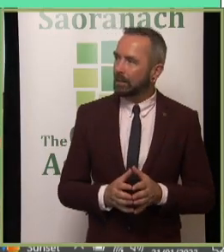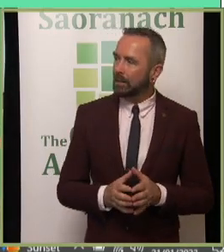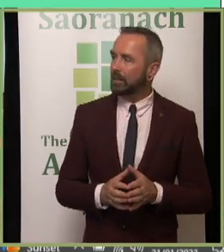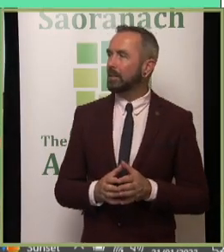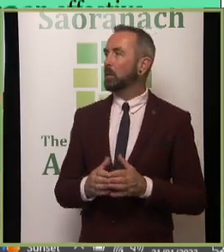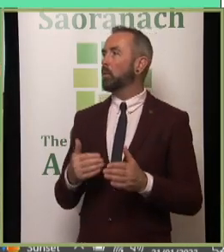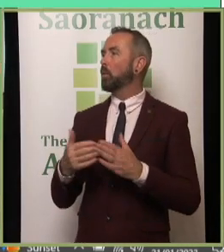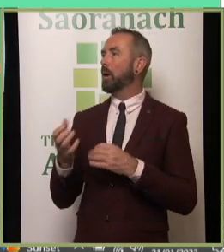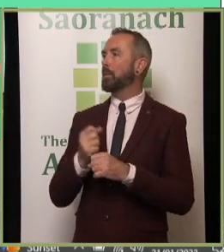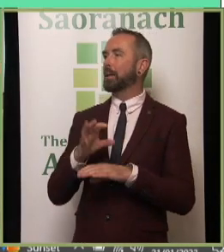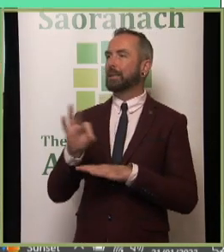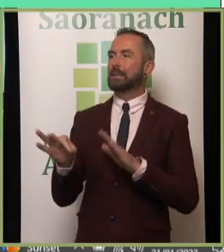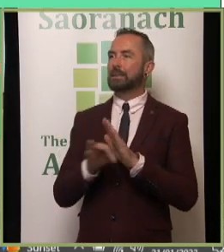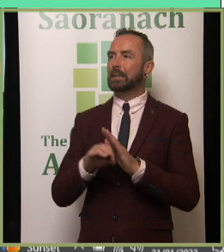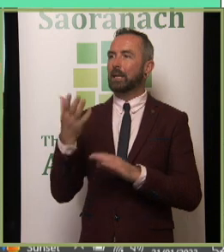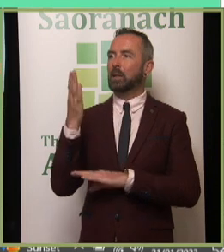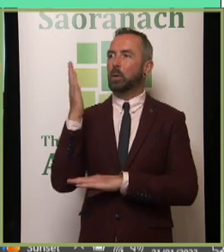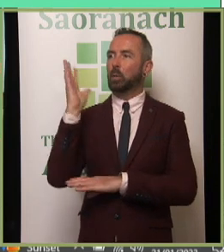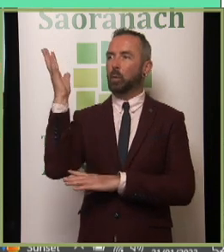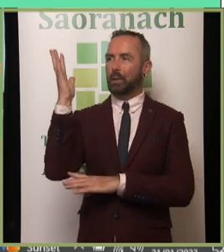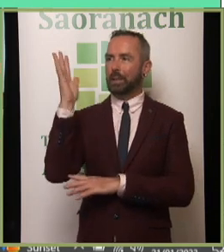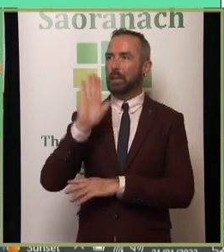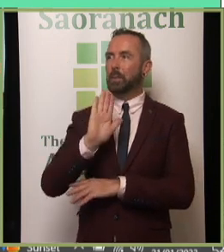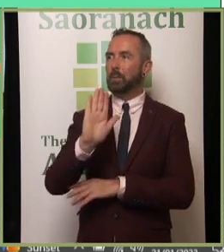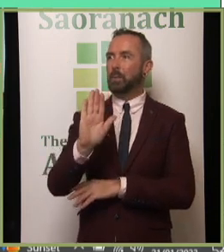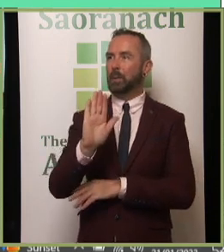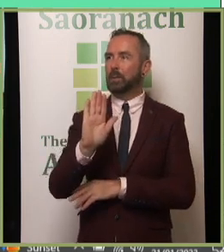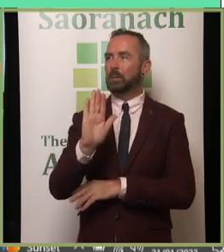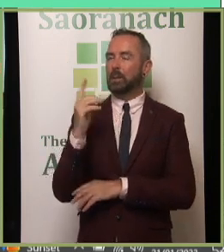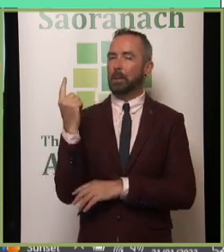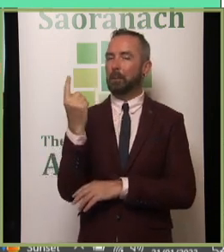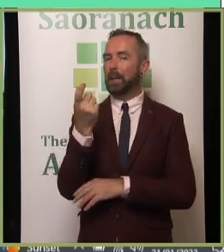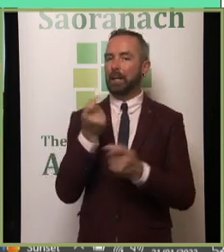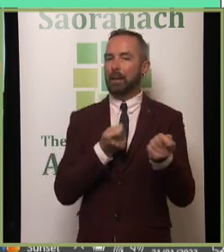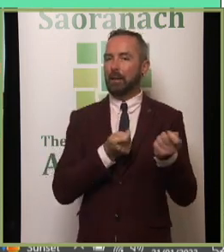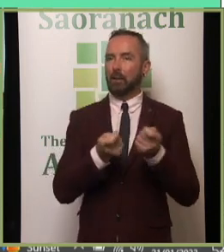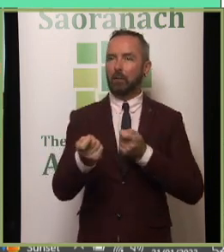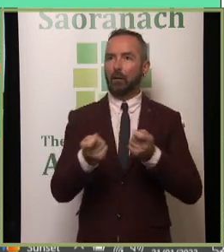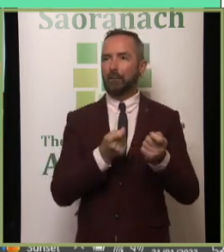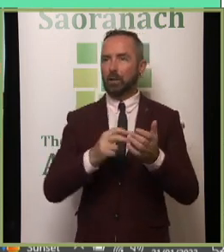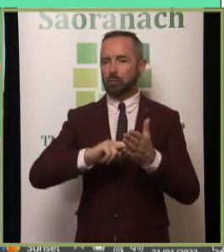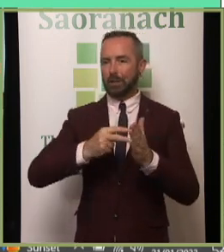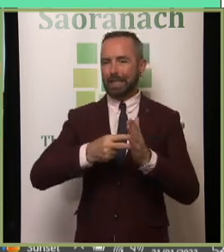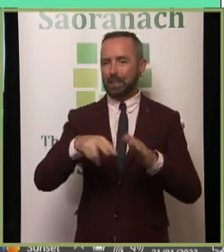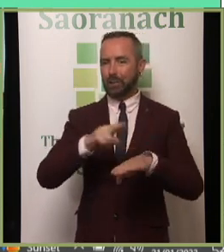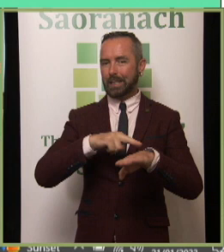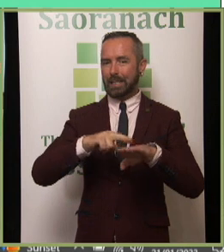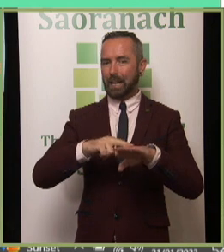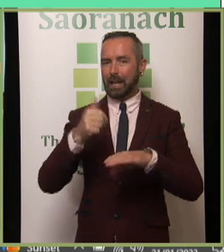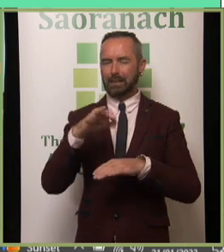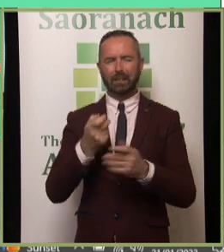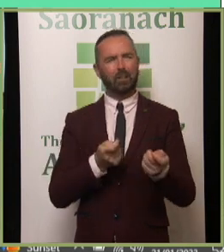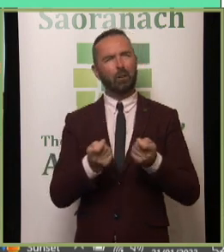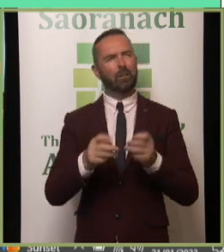state woodlands must be governed as a strategic national asset. Governed is the